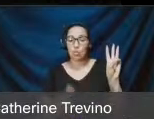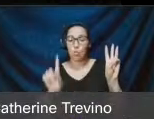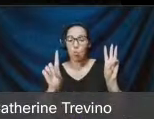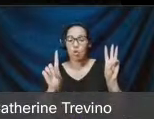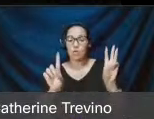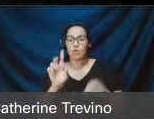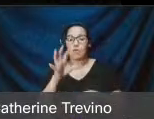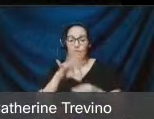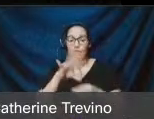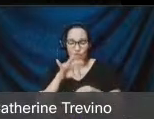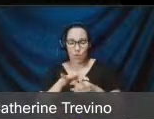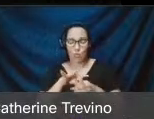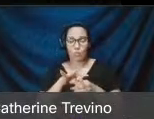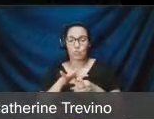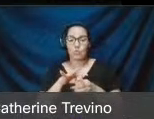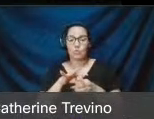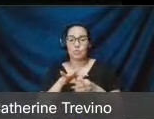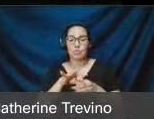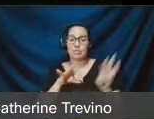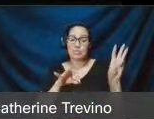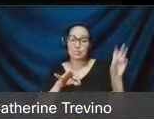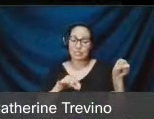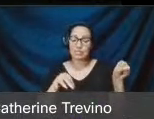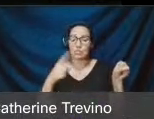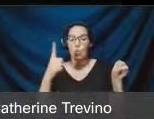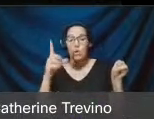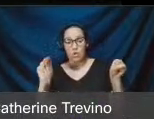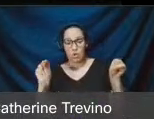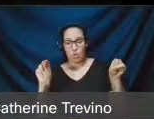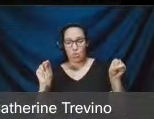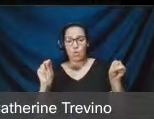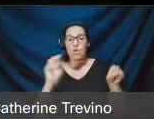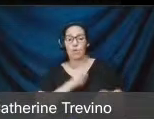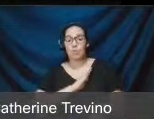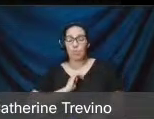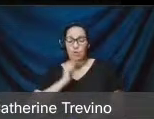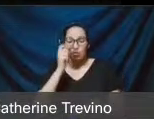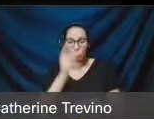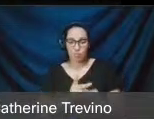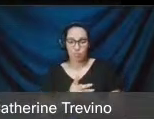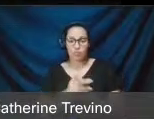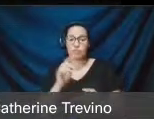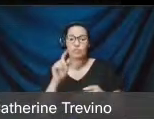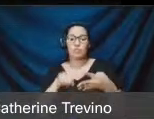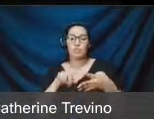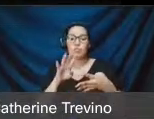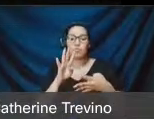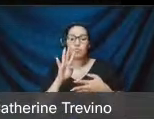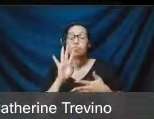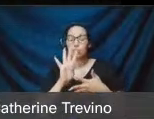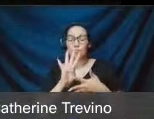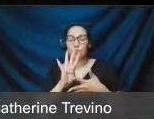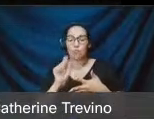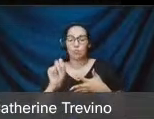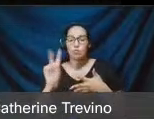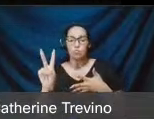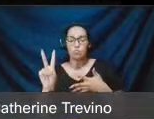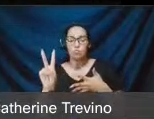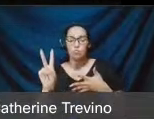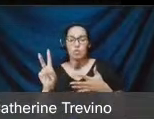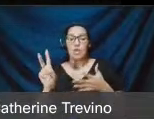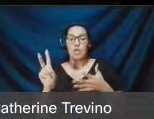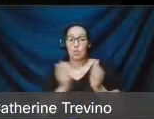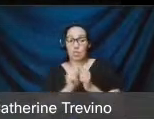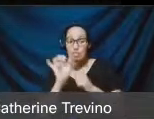6-1 vote, the board approved action item 4.2. And with